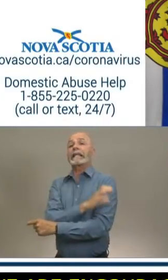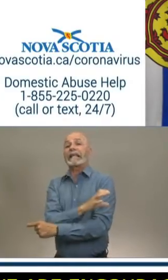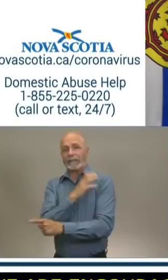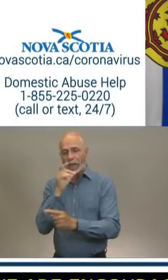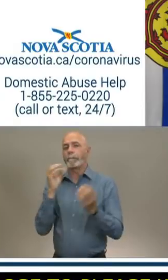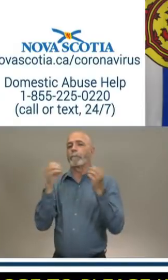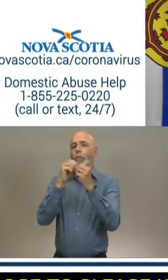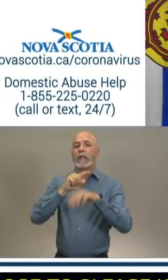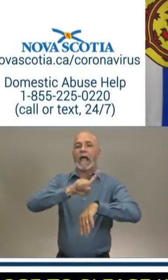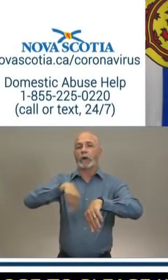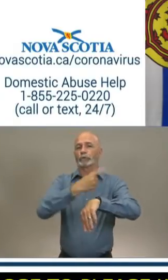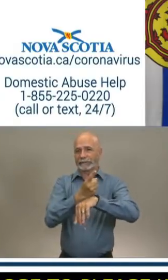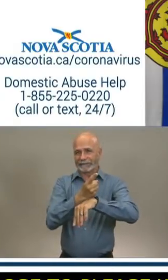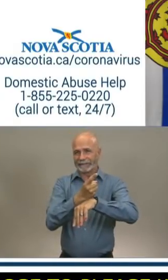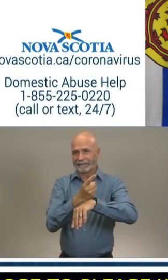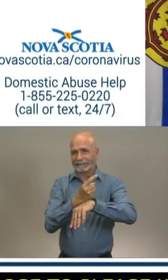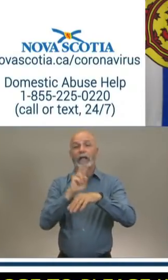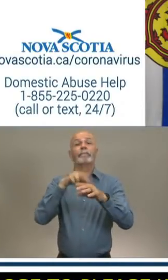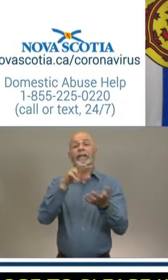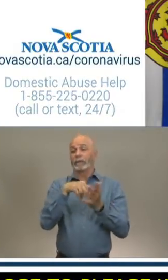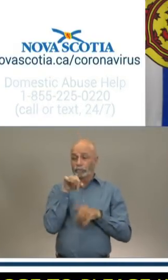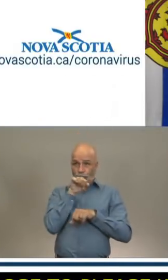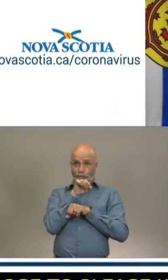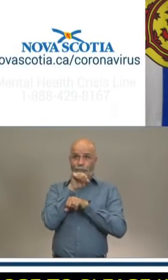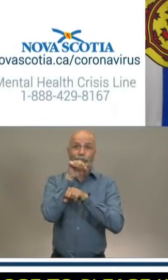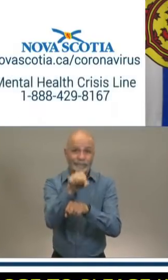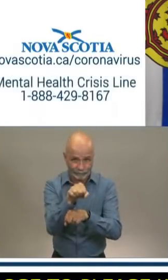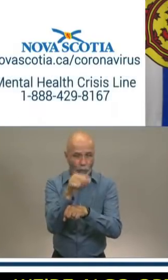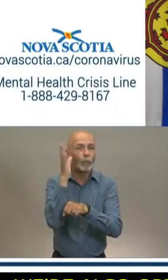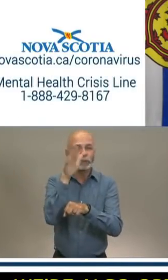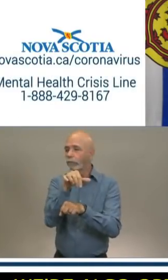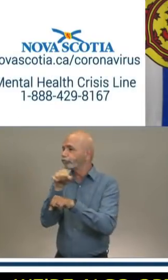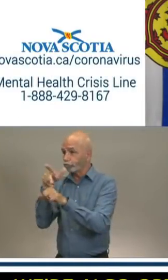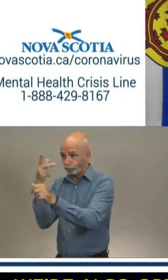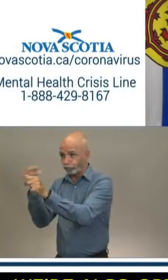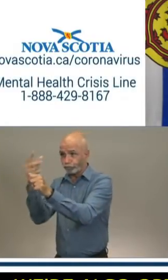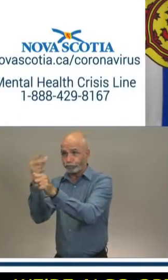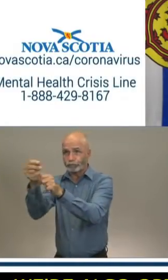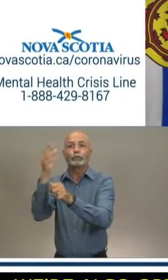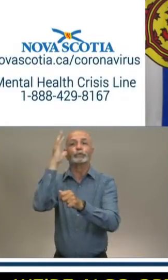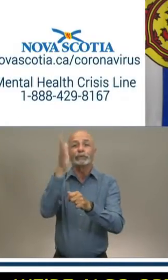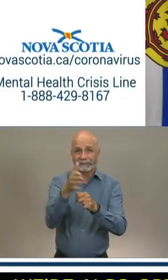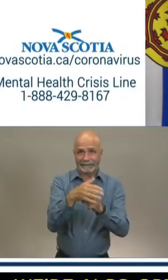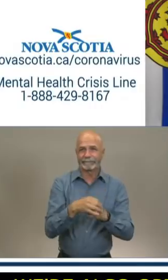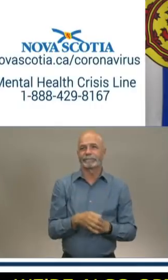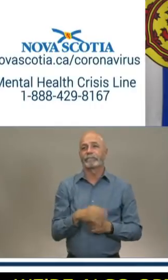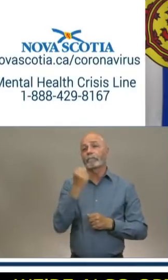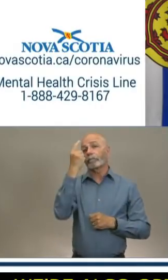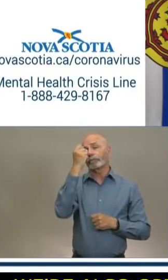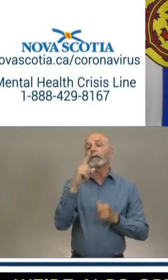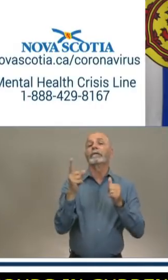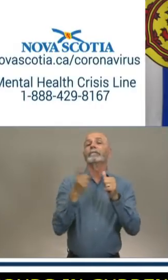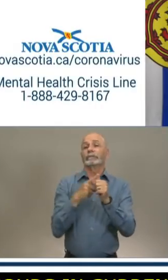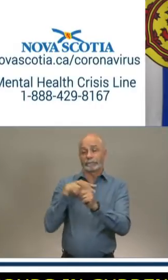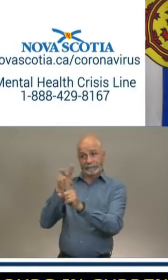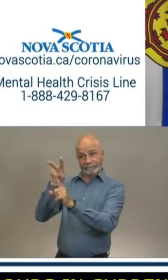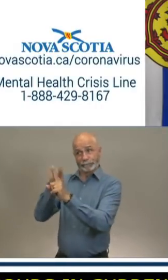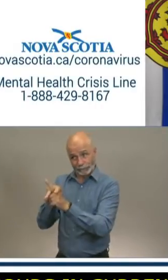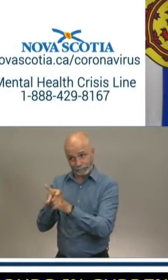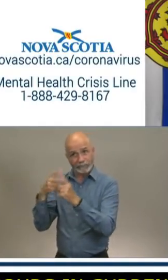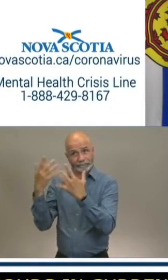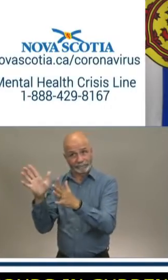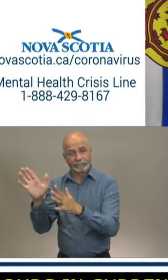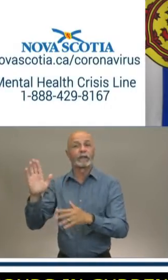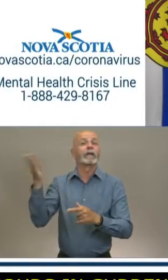capacity at our drive-through clinics. More appointments will be made available for first dose and second dose, so if you have not yet booked